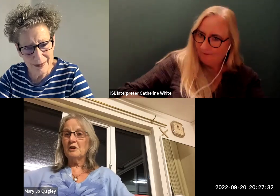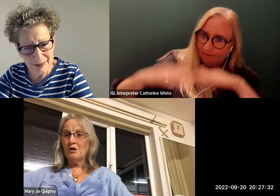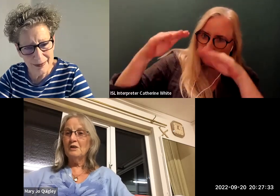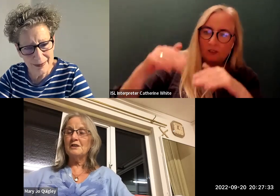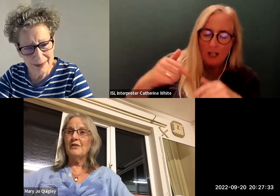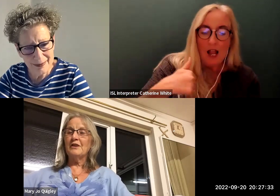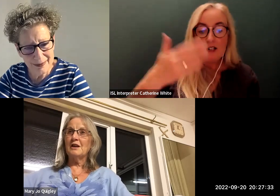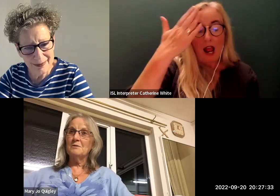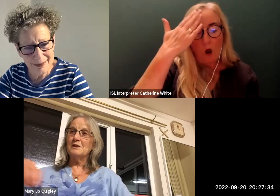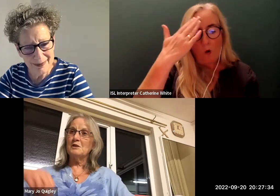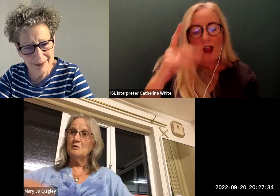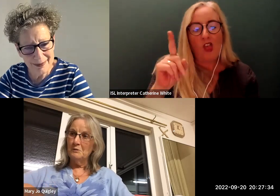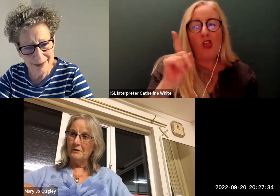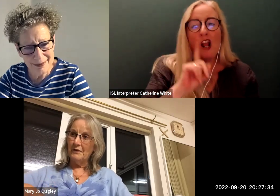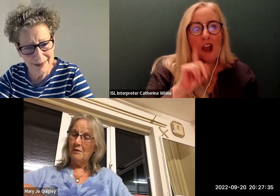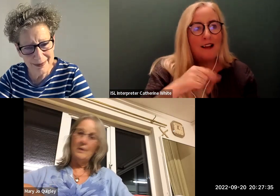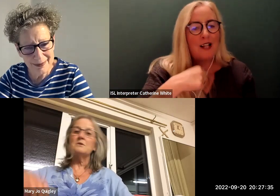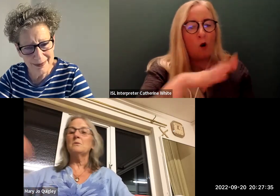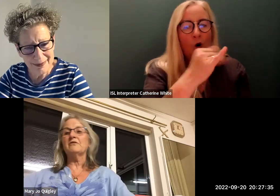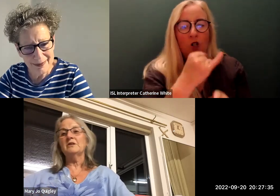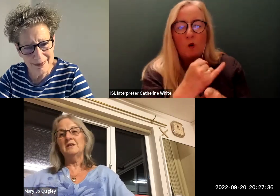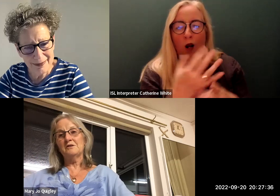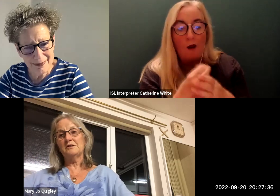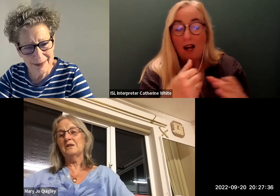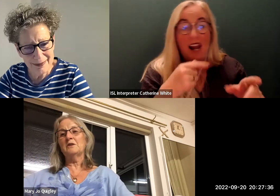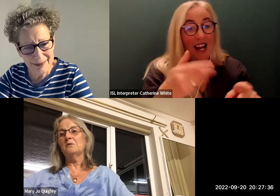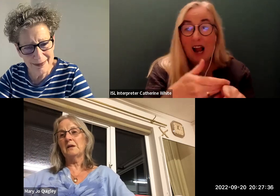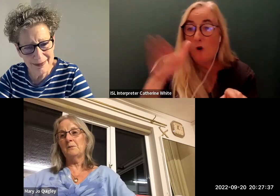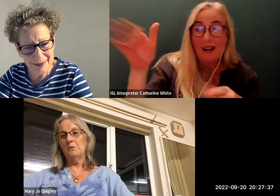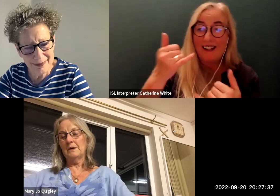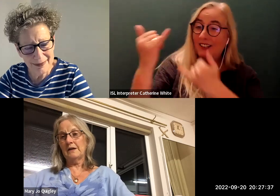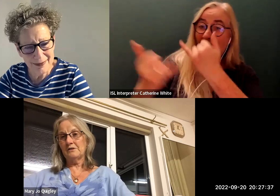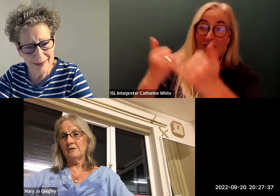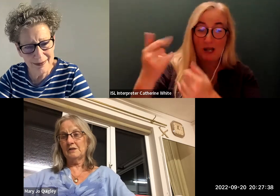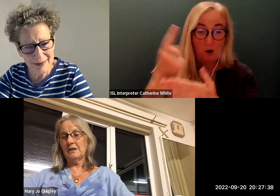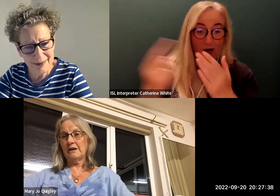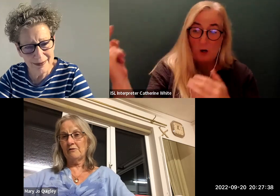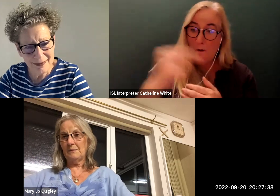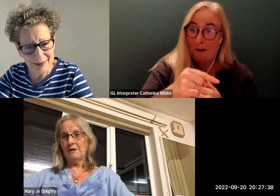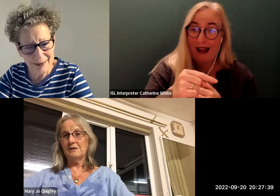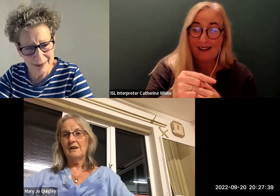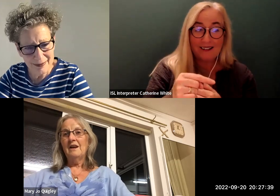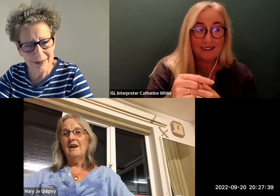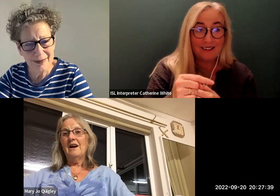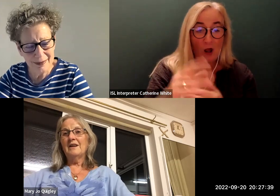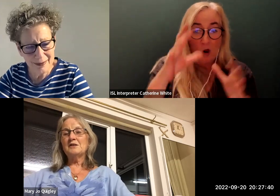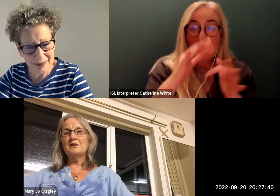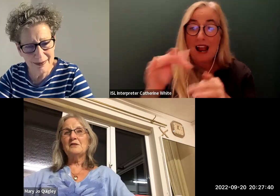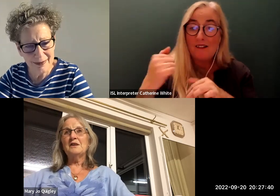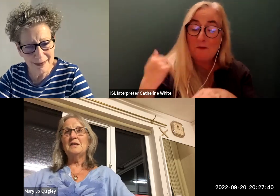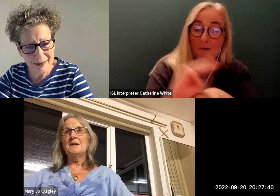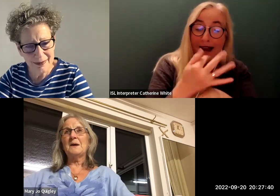know that the girls that I was in school with now, I was away for years, you see, and I only came home in latter years to take care of my parents.